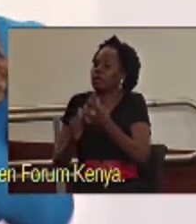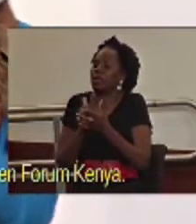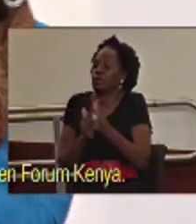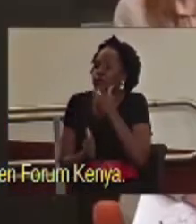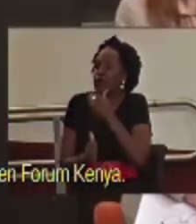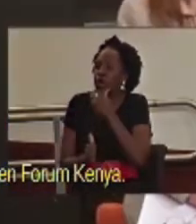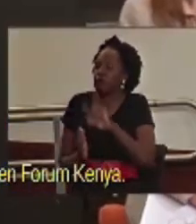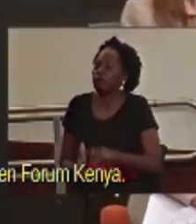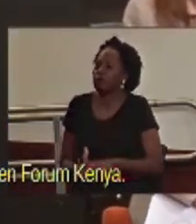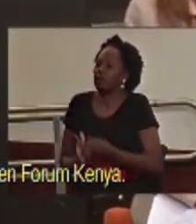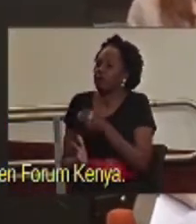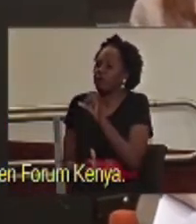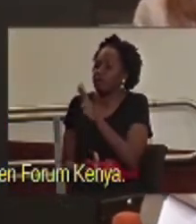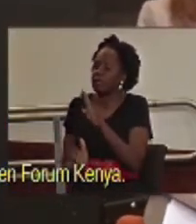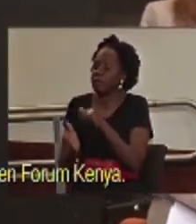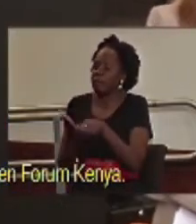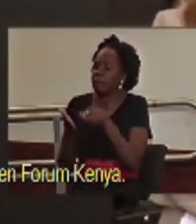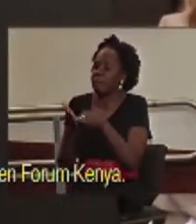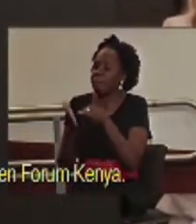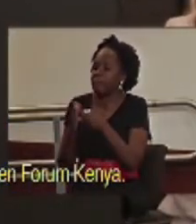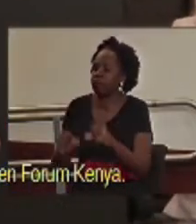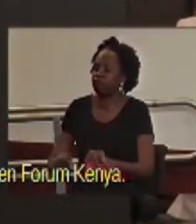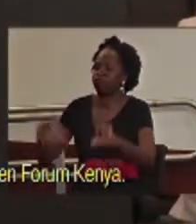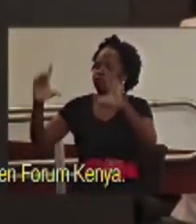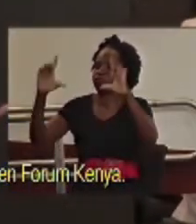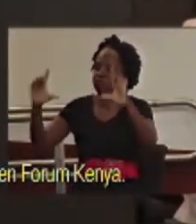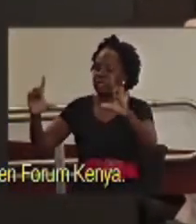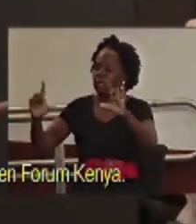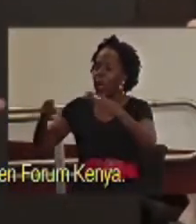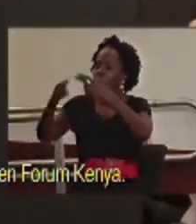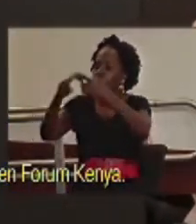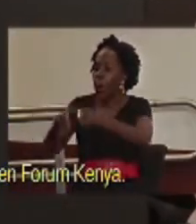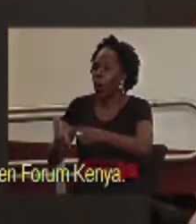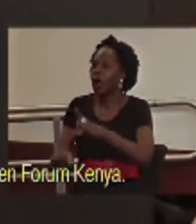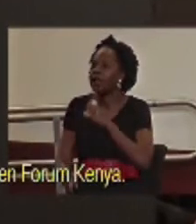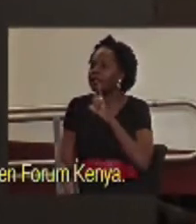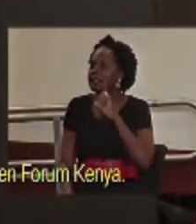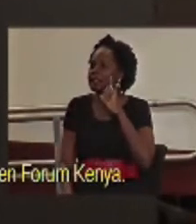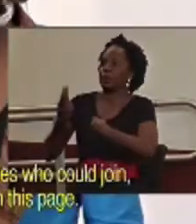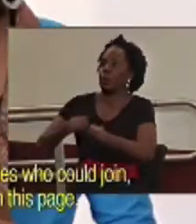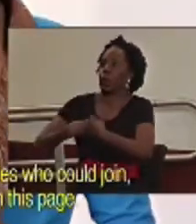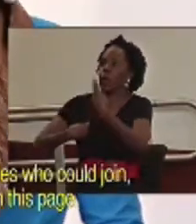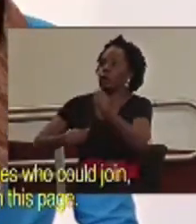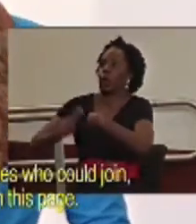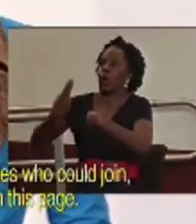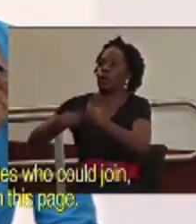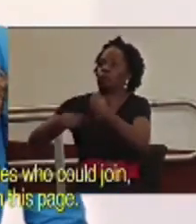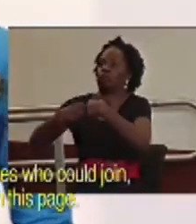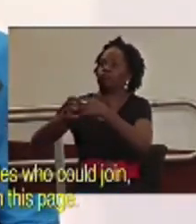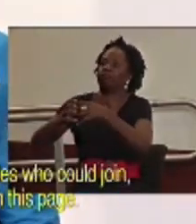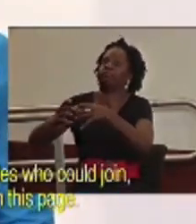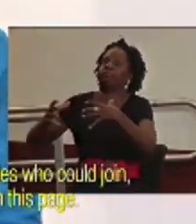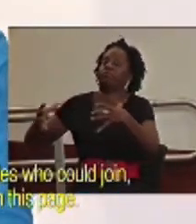a Facebook page, and the Facebook page is called Deaf Women Forum Kenya. These